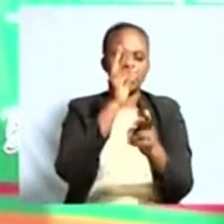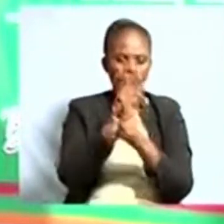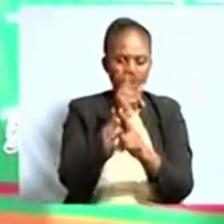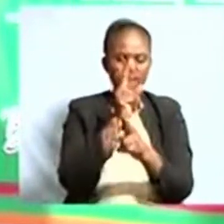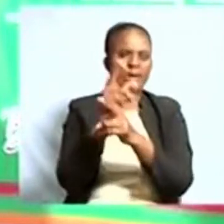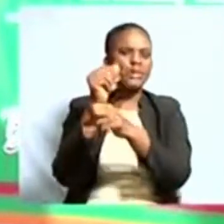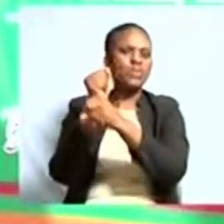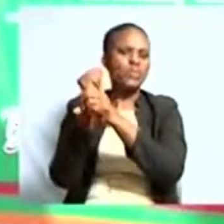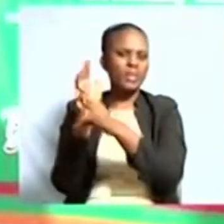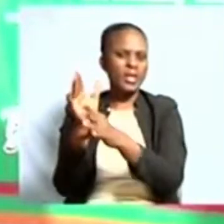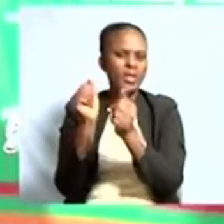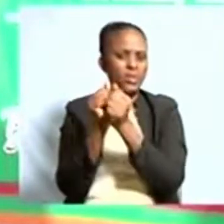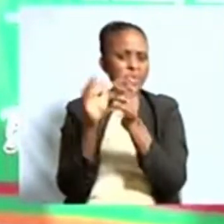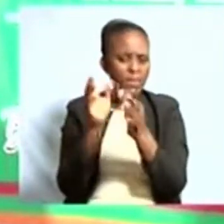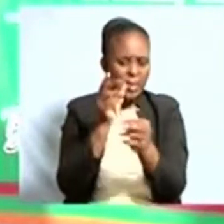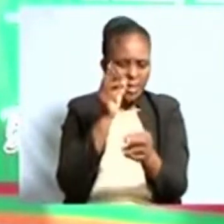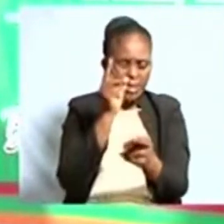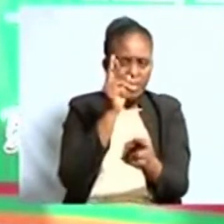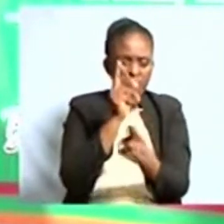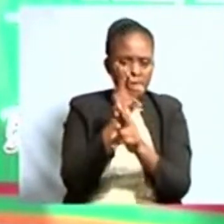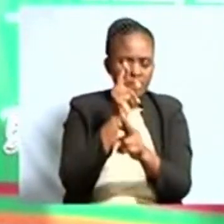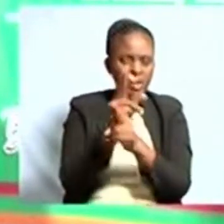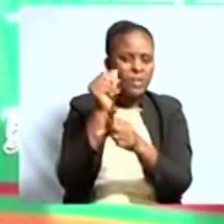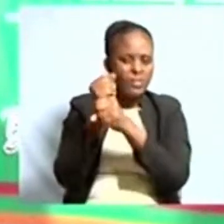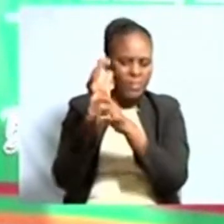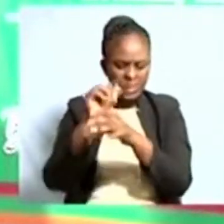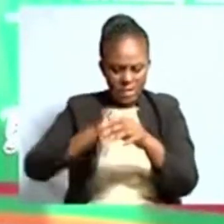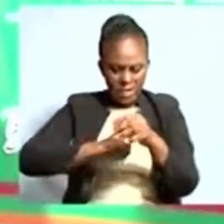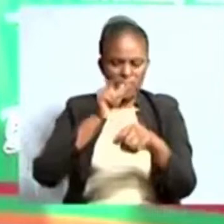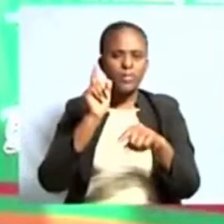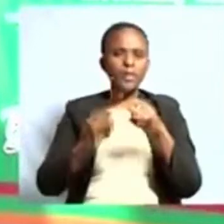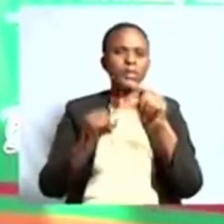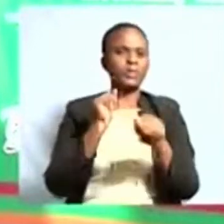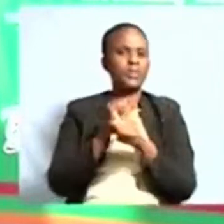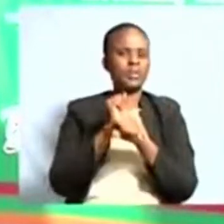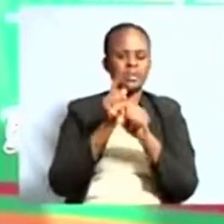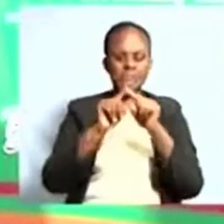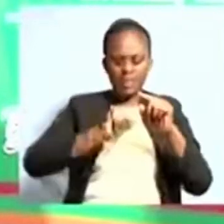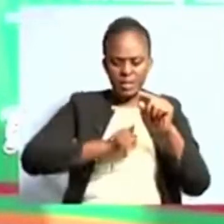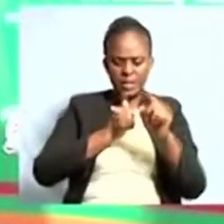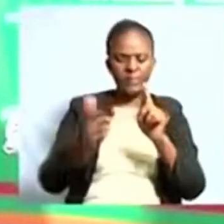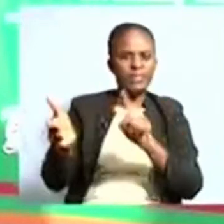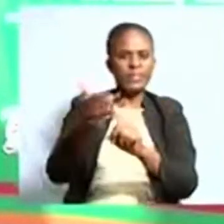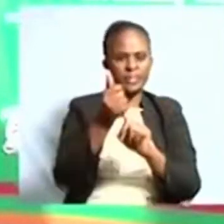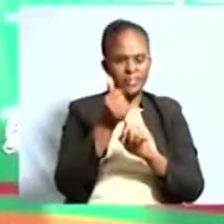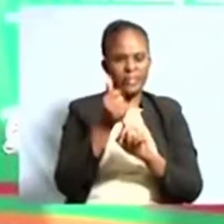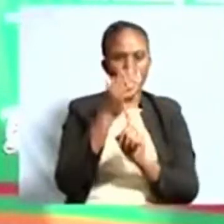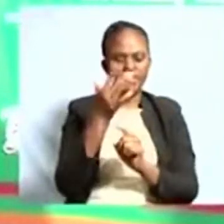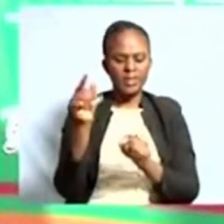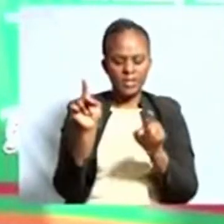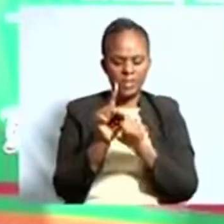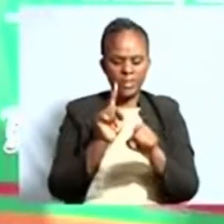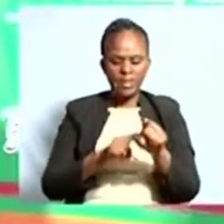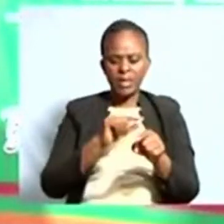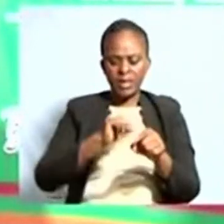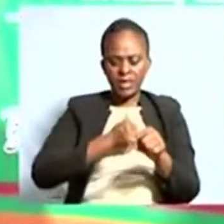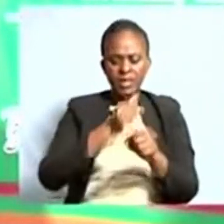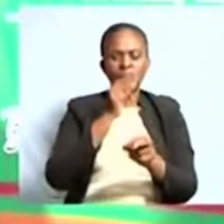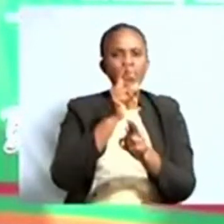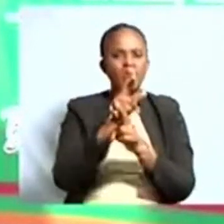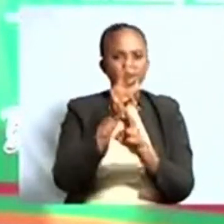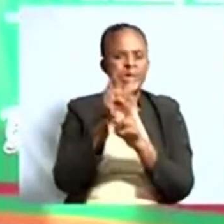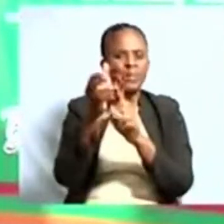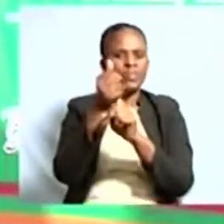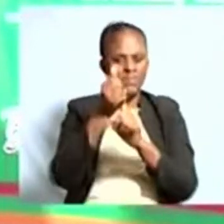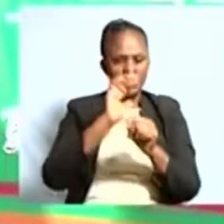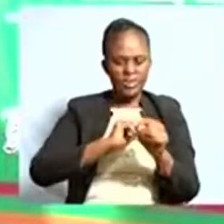holders, we can't really move in. But definitely we seize these things, then we engage the right holders. So we